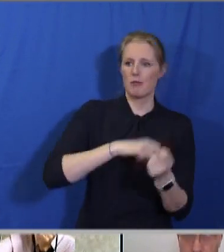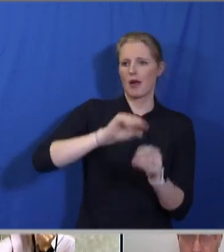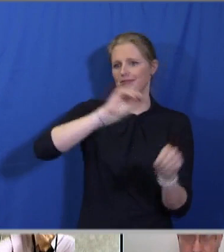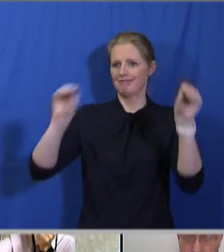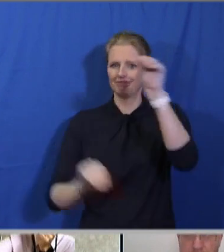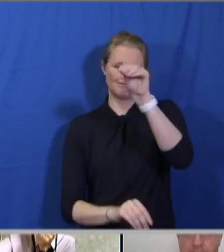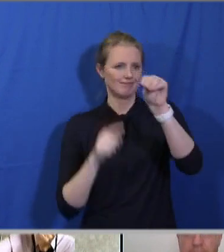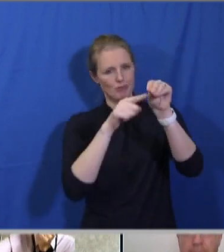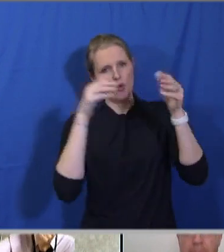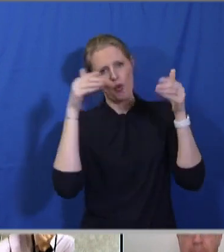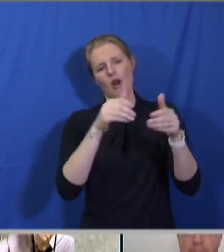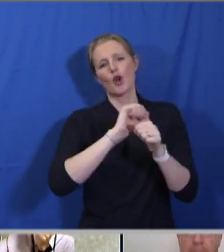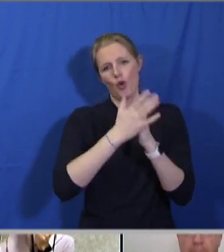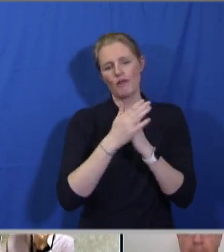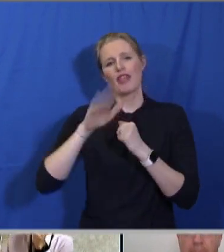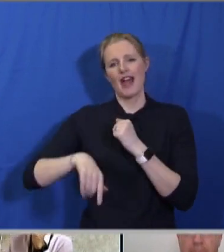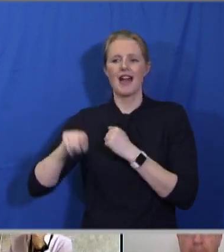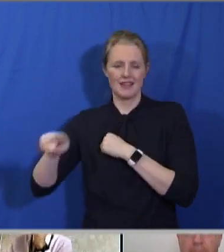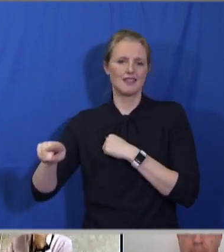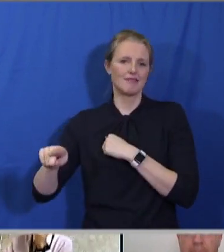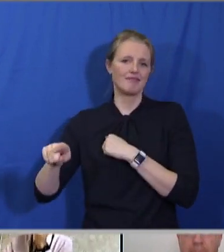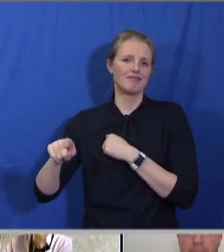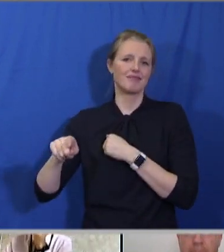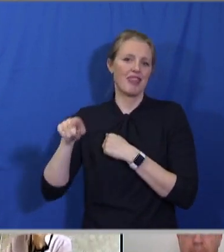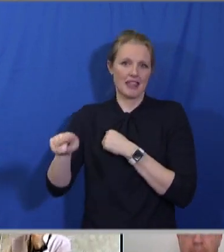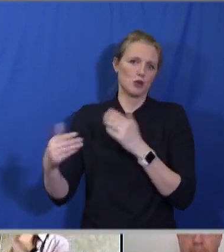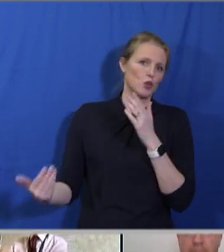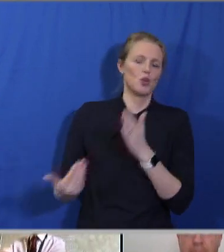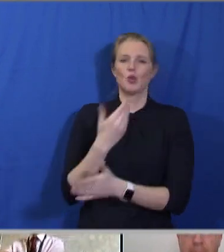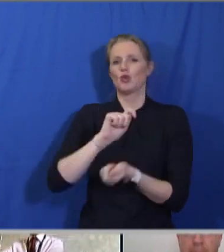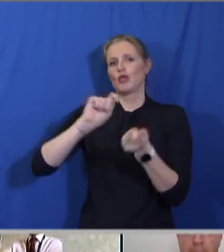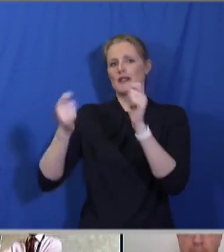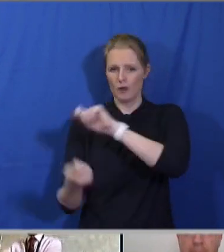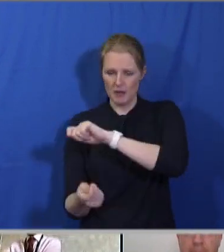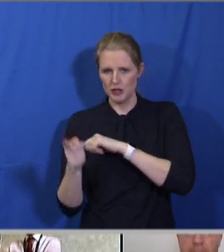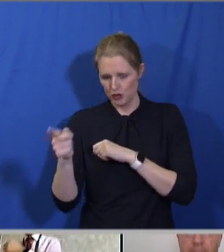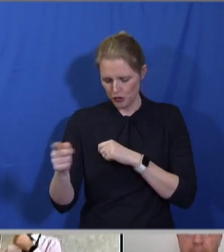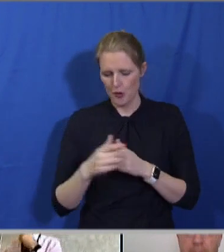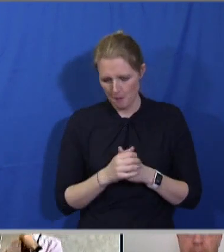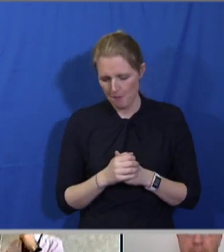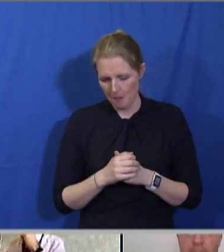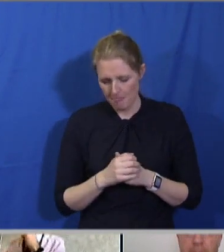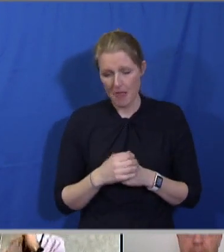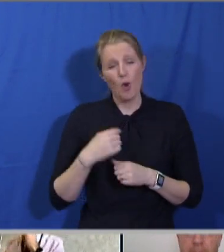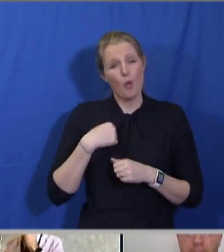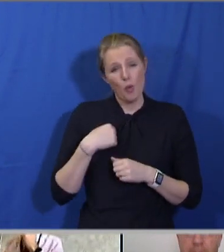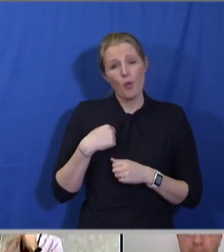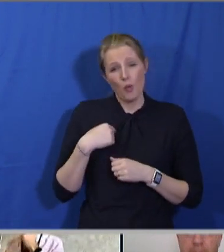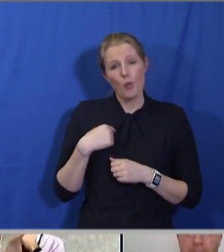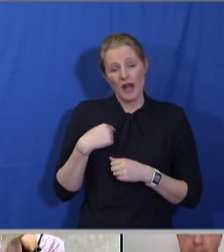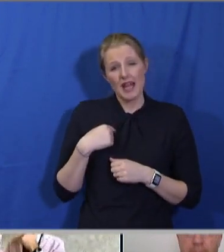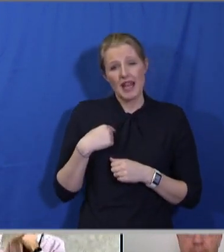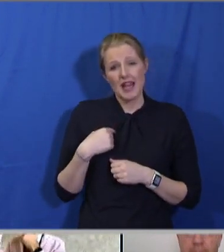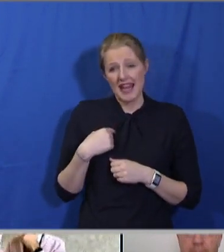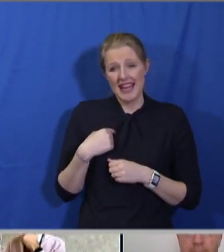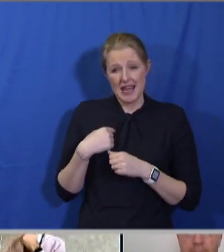on addressing those issues. We have had as progress has been slower than we